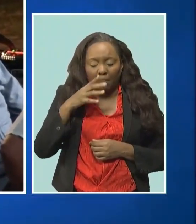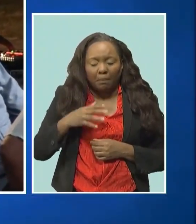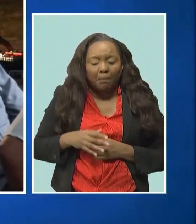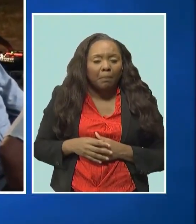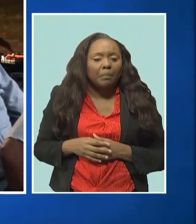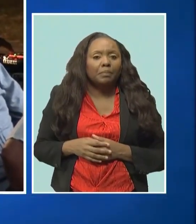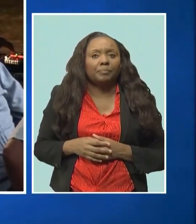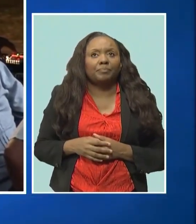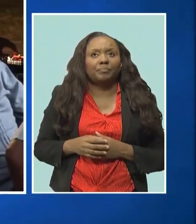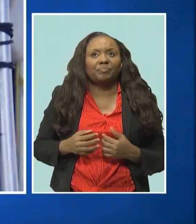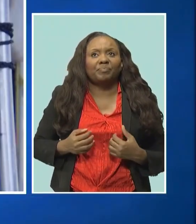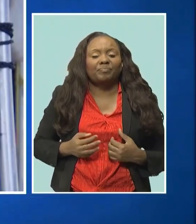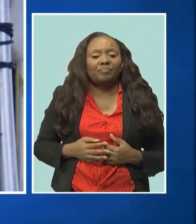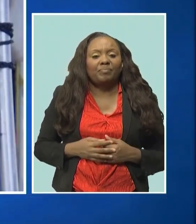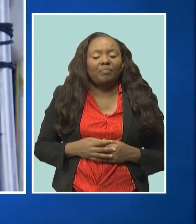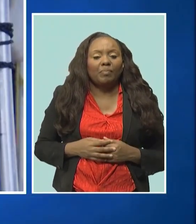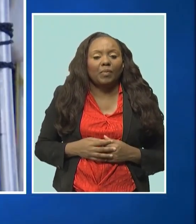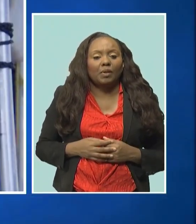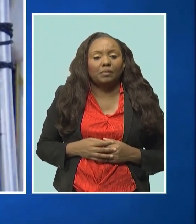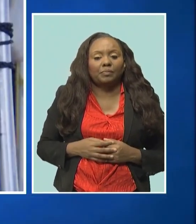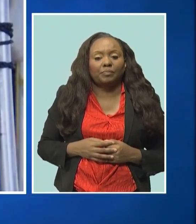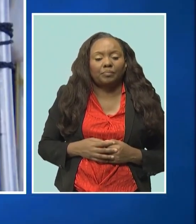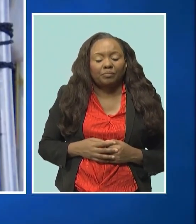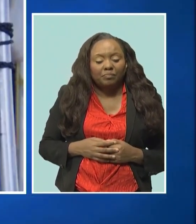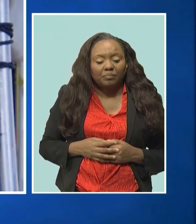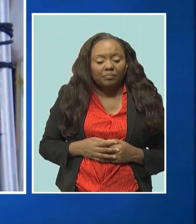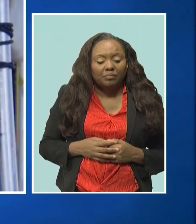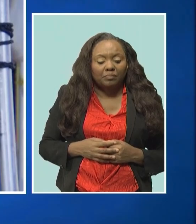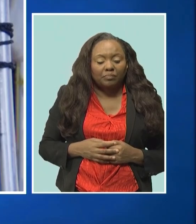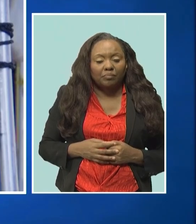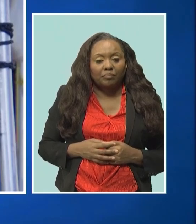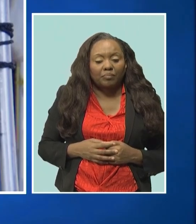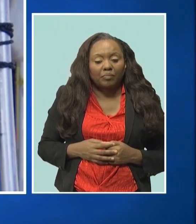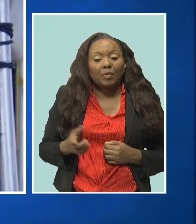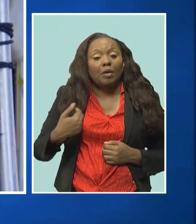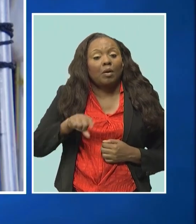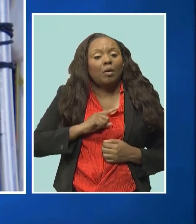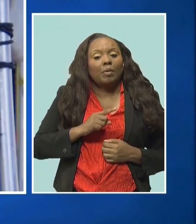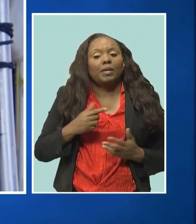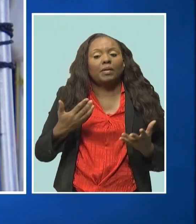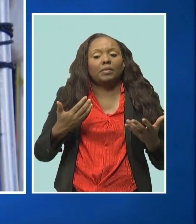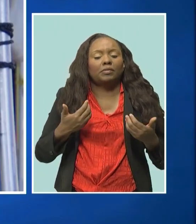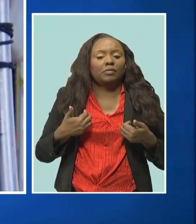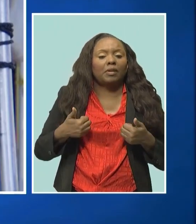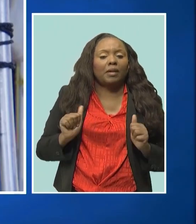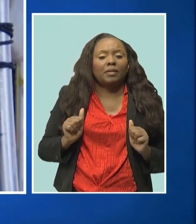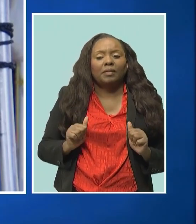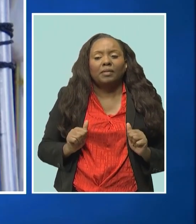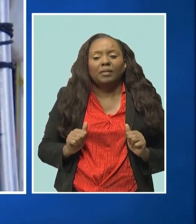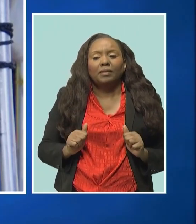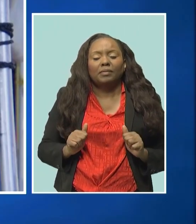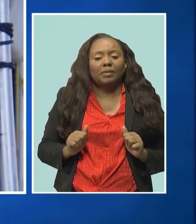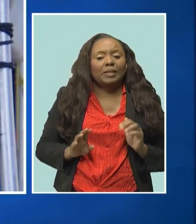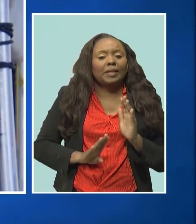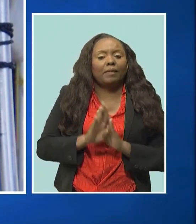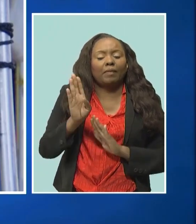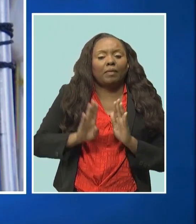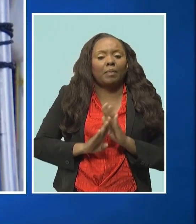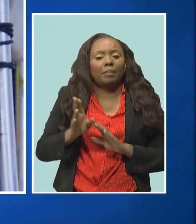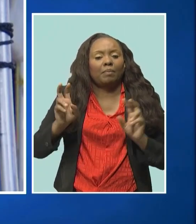a, I've referred to it as a smart rural community development,